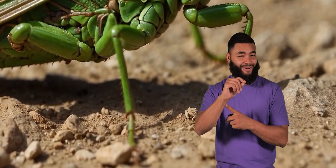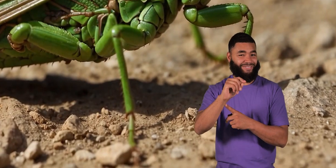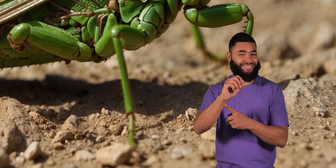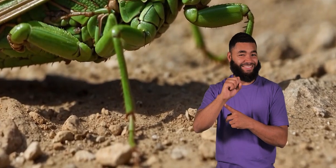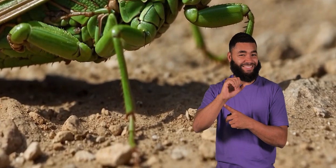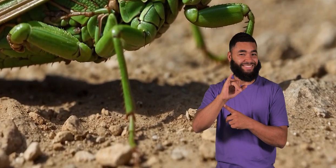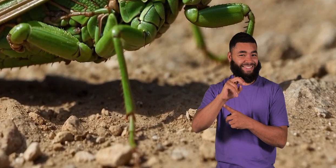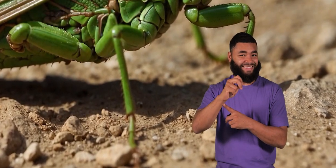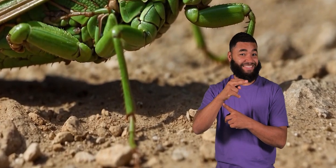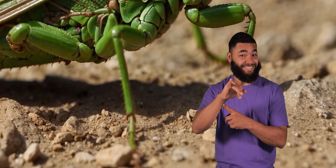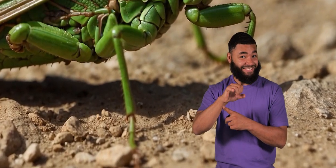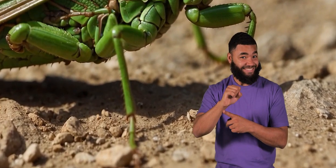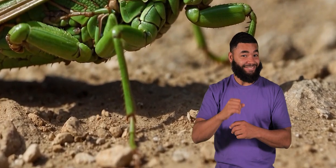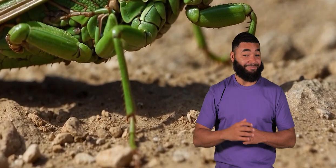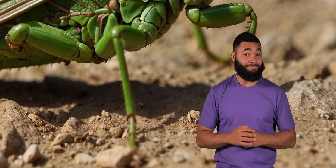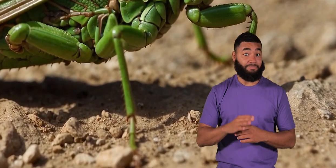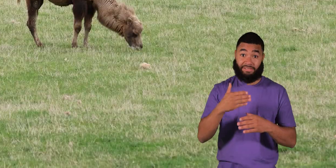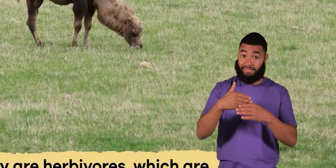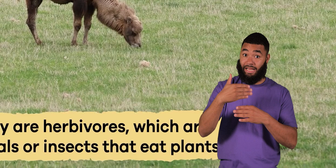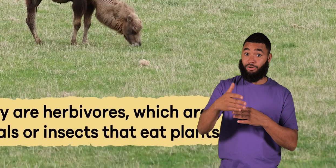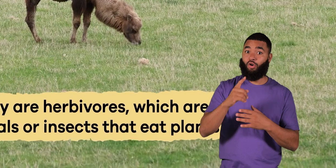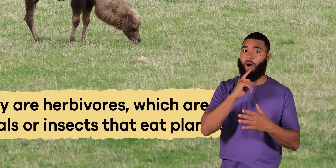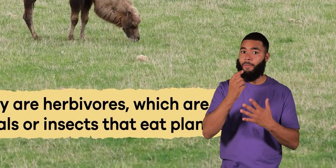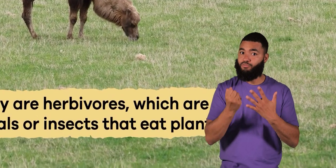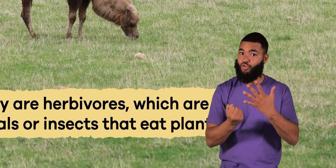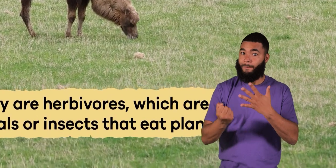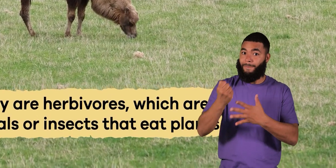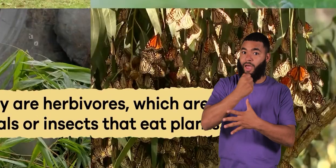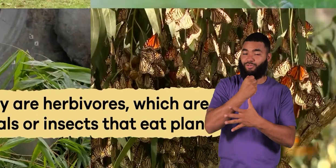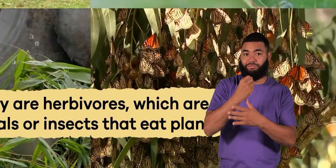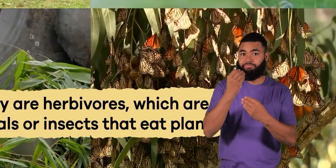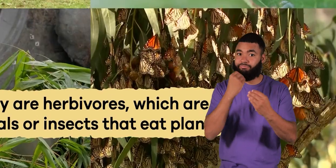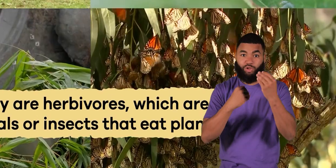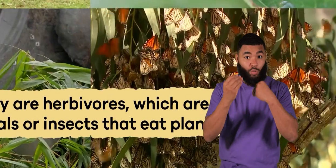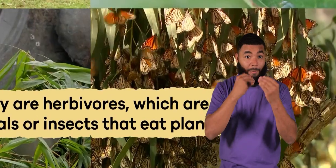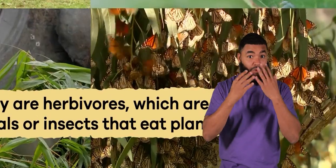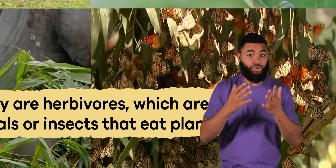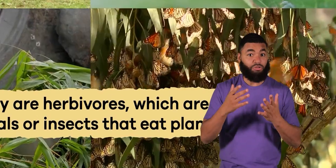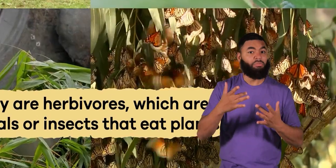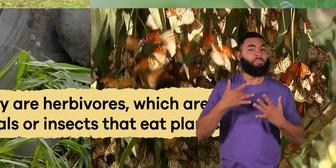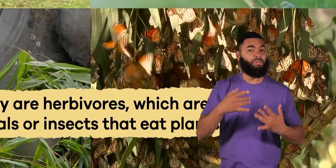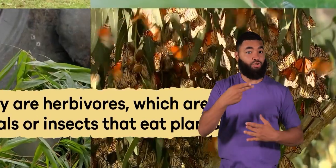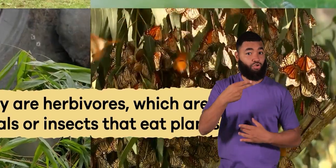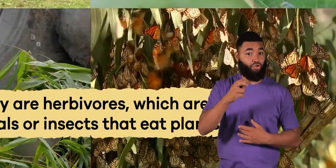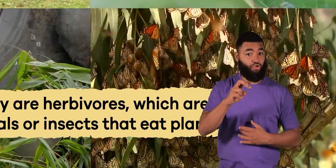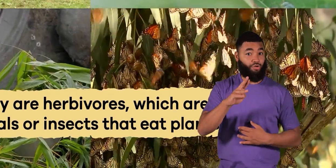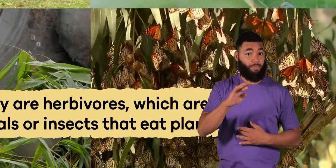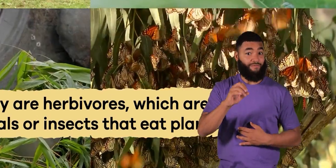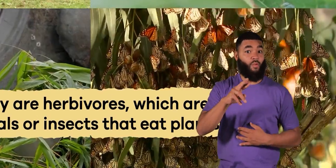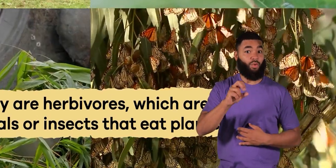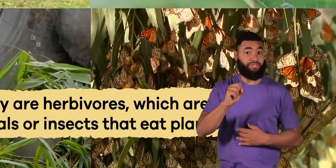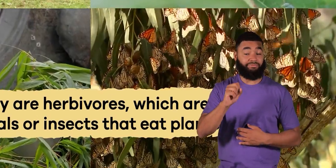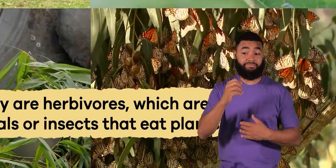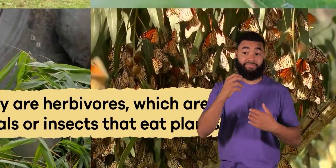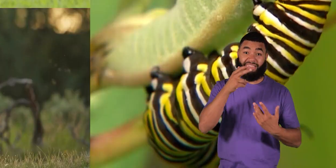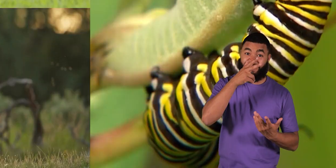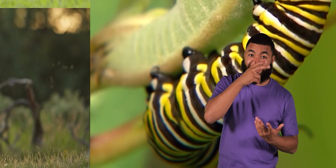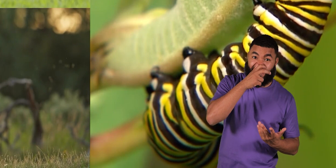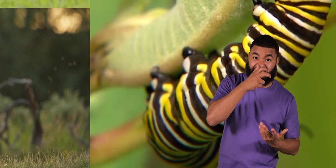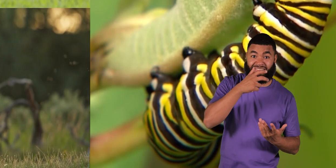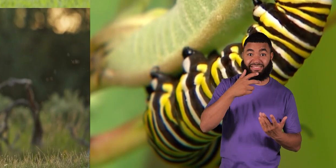Next up are primary consumers. They are herbivores, which are animals or insects that eat plants.